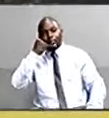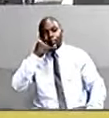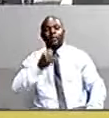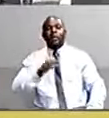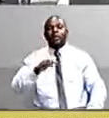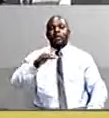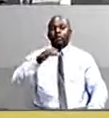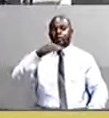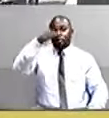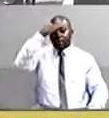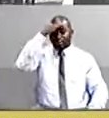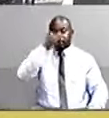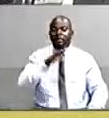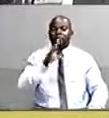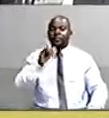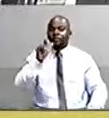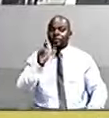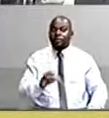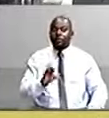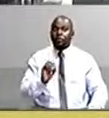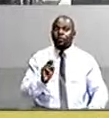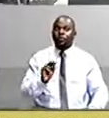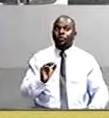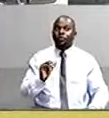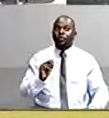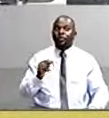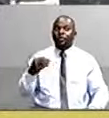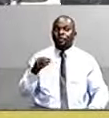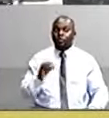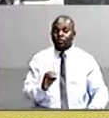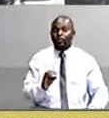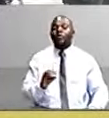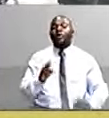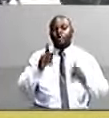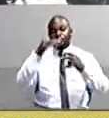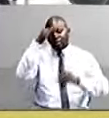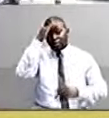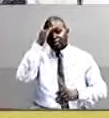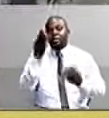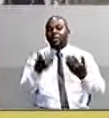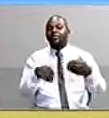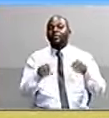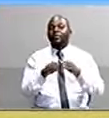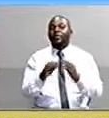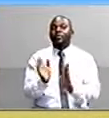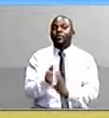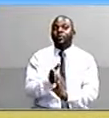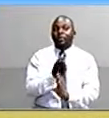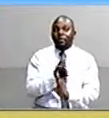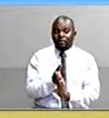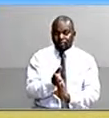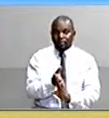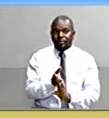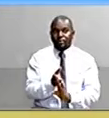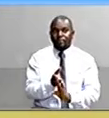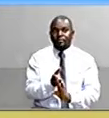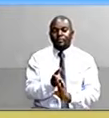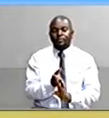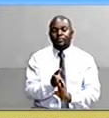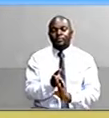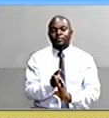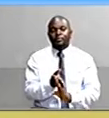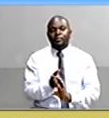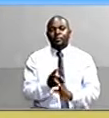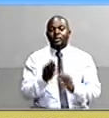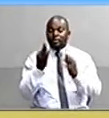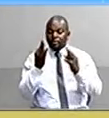Police spokesperson Patrick Onyang, said police and People Power have agreed on the guidelines. We agreed on most of the things.